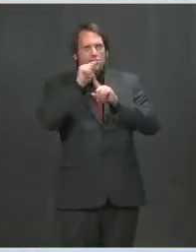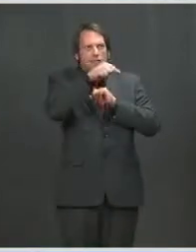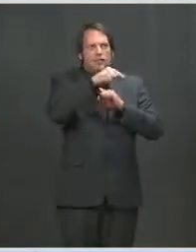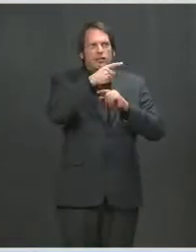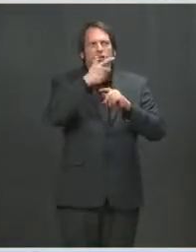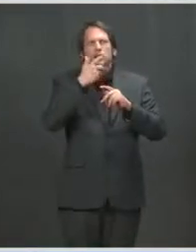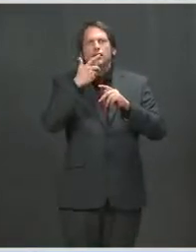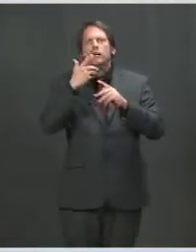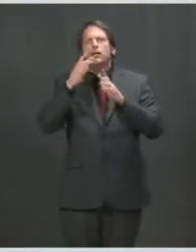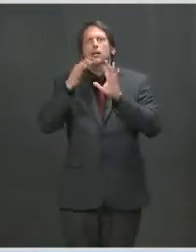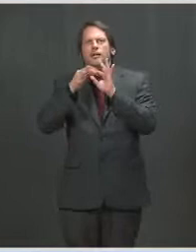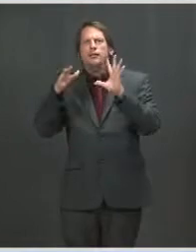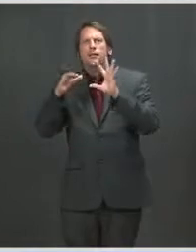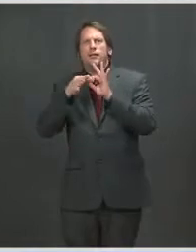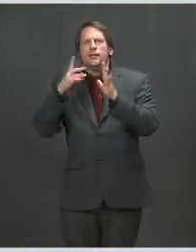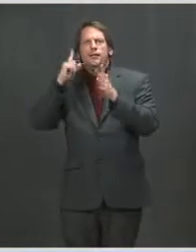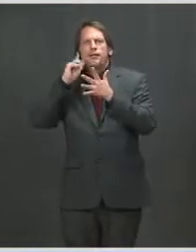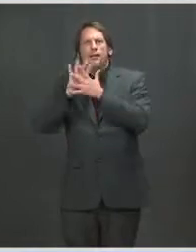Biden